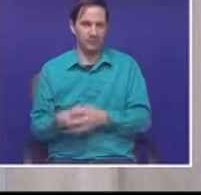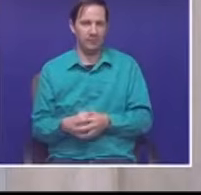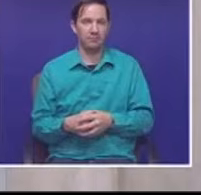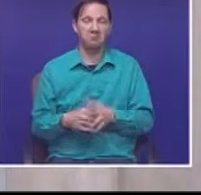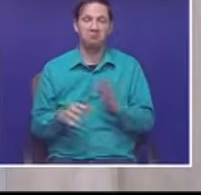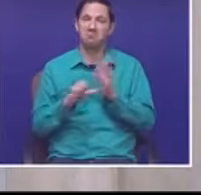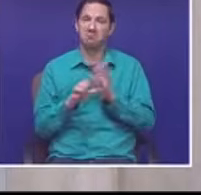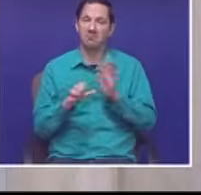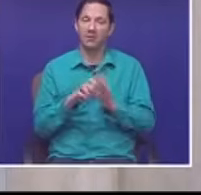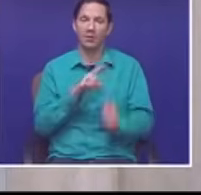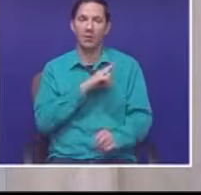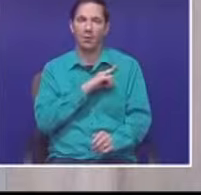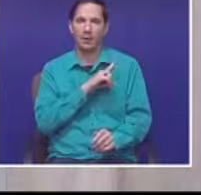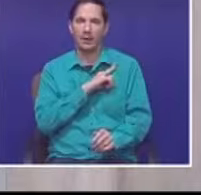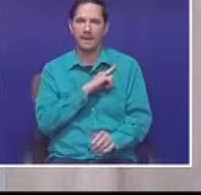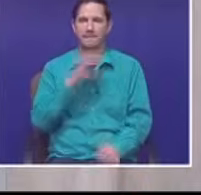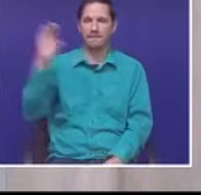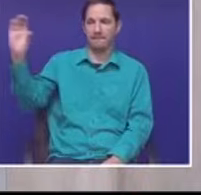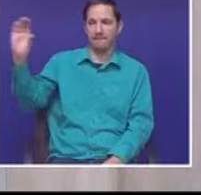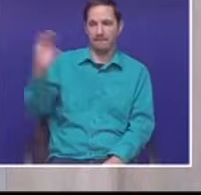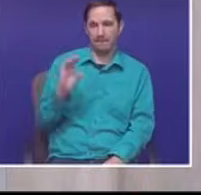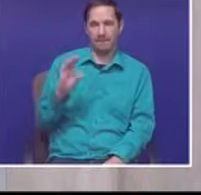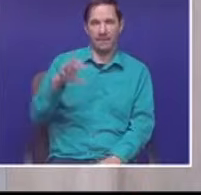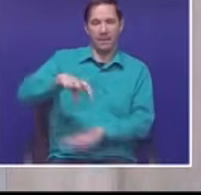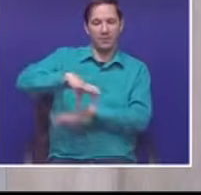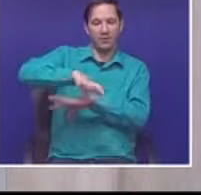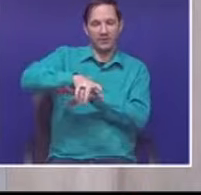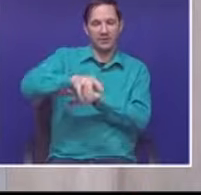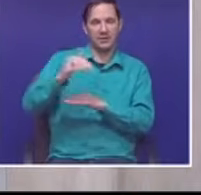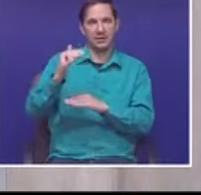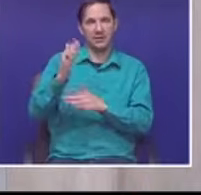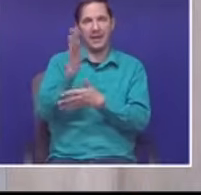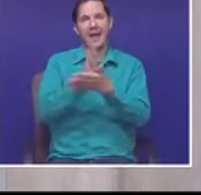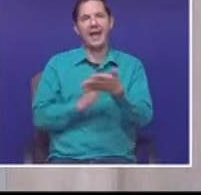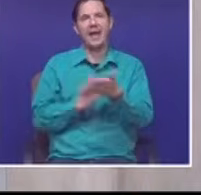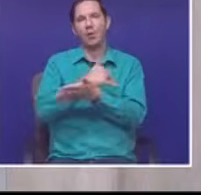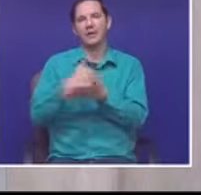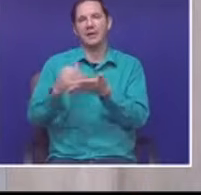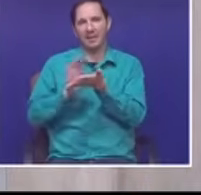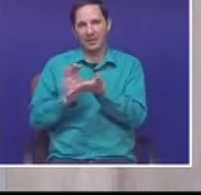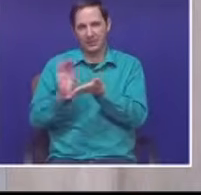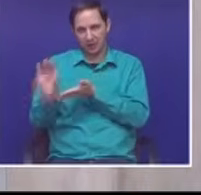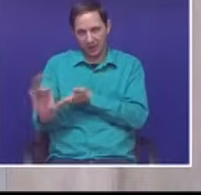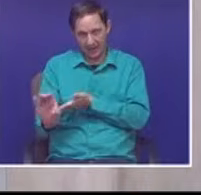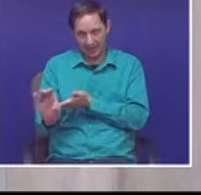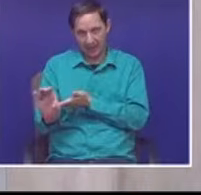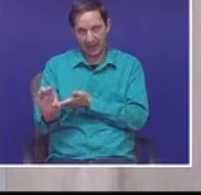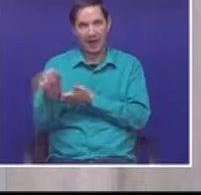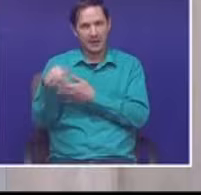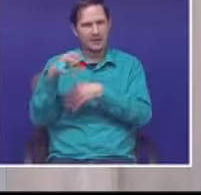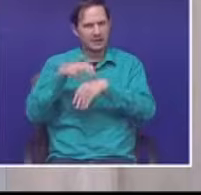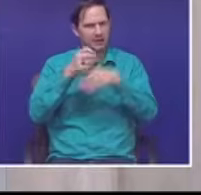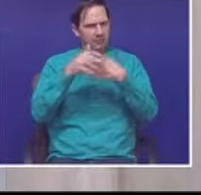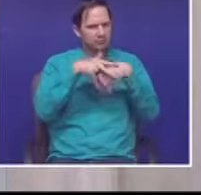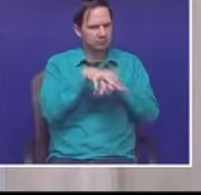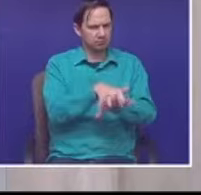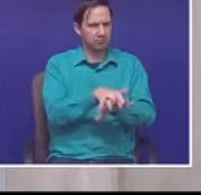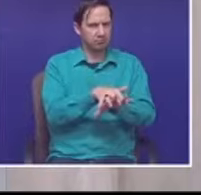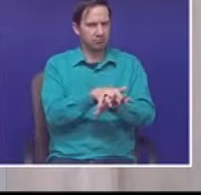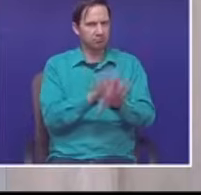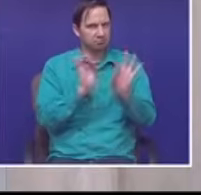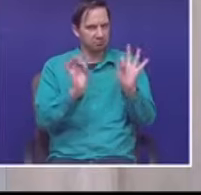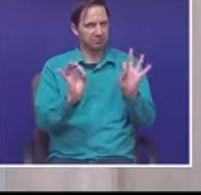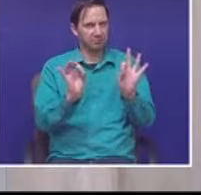learner transport is funded through the provincial equitable share and must be planned and implemented effectively at a provincial